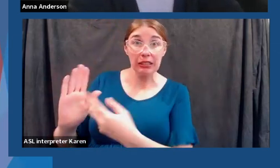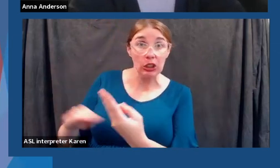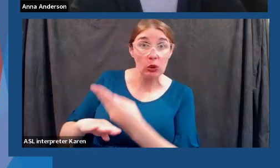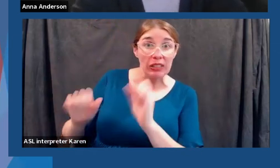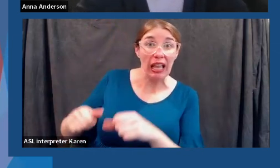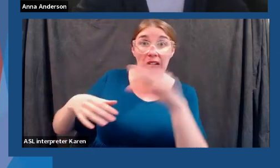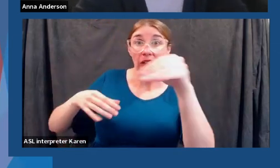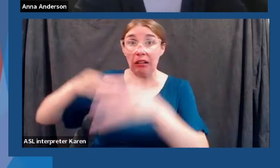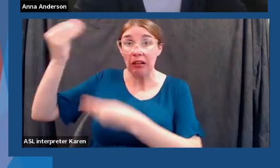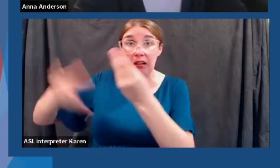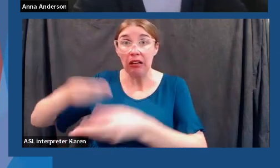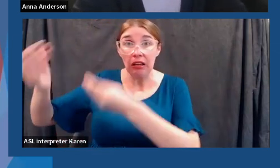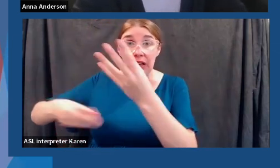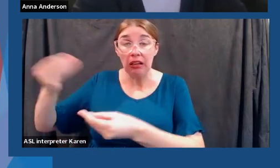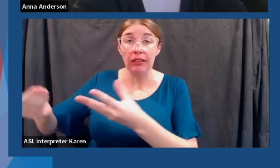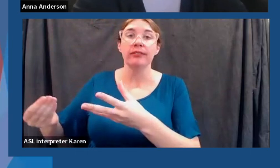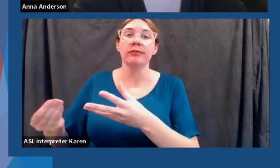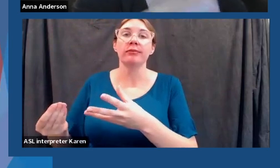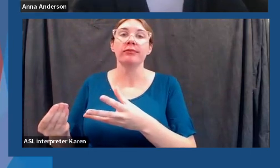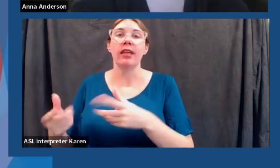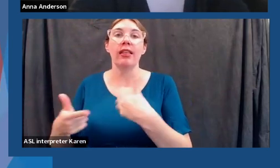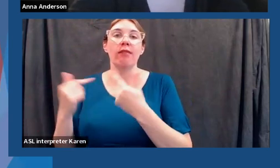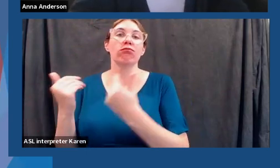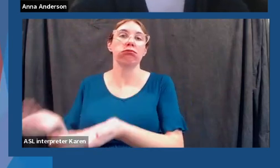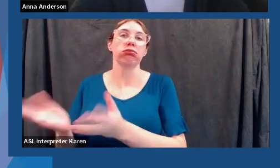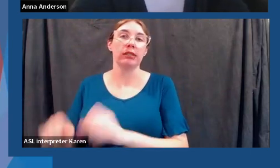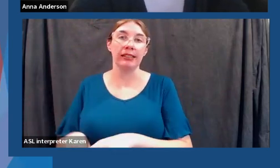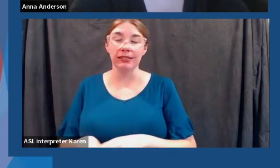to have those documents. Next, Jenny.